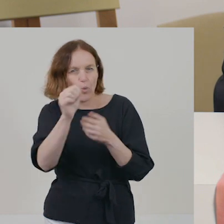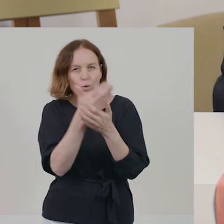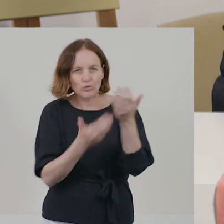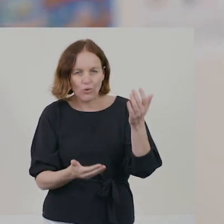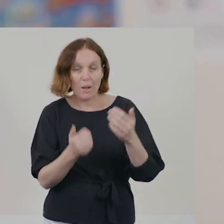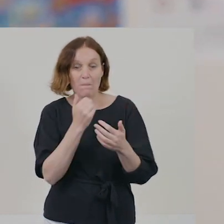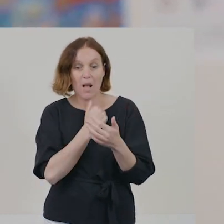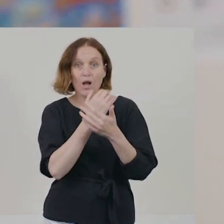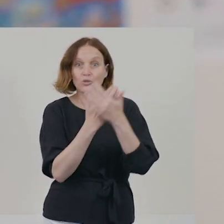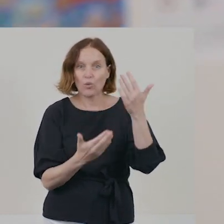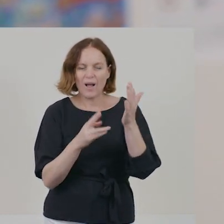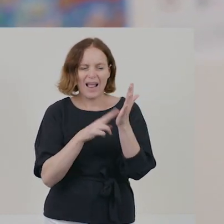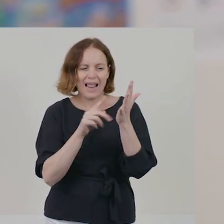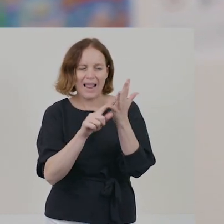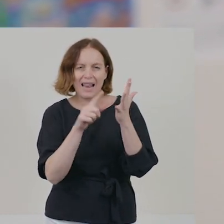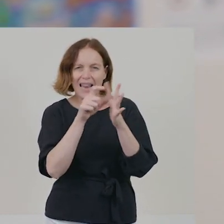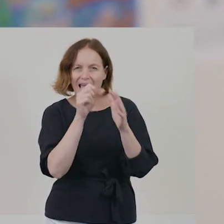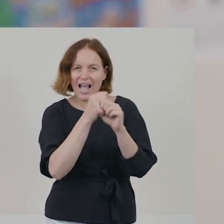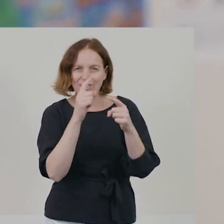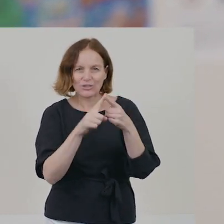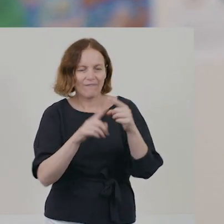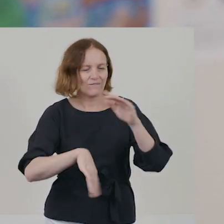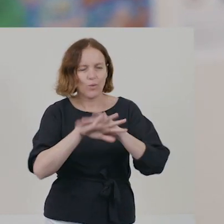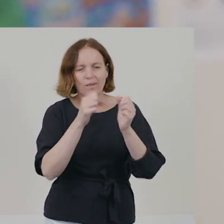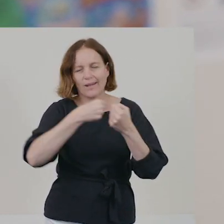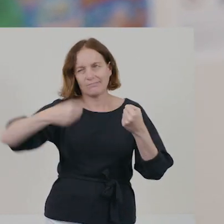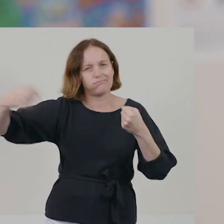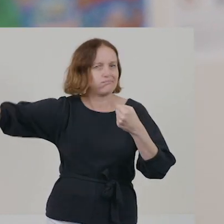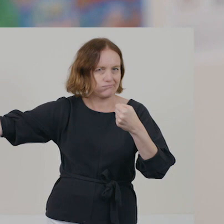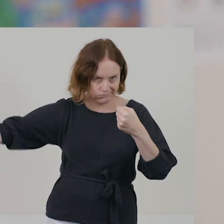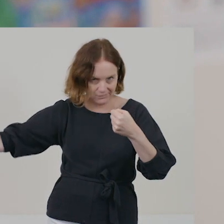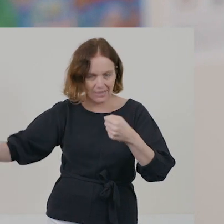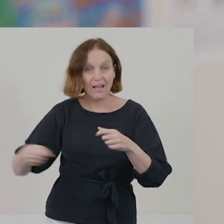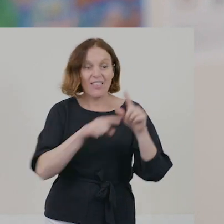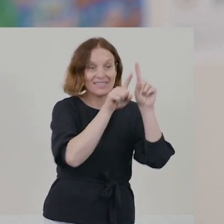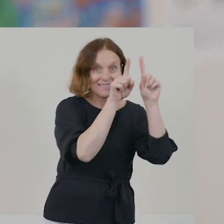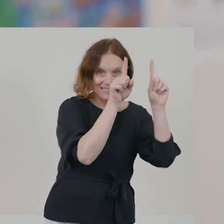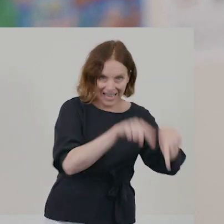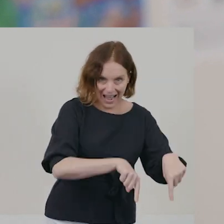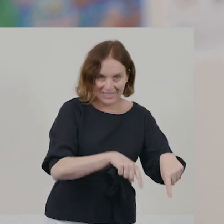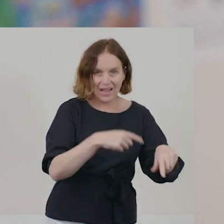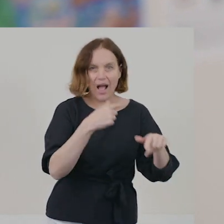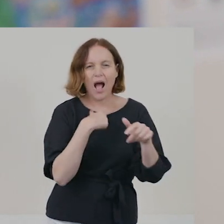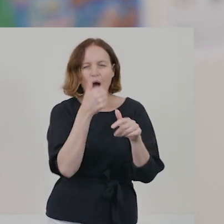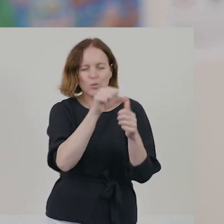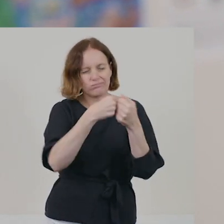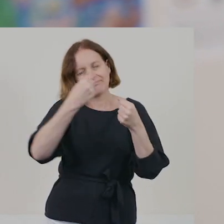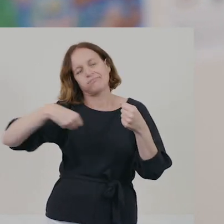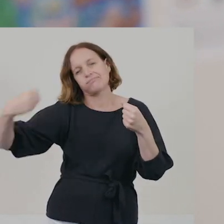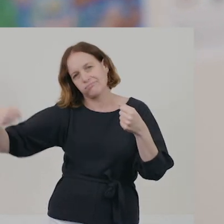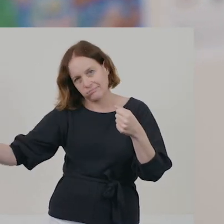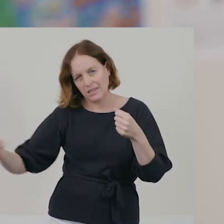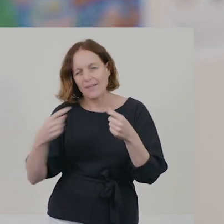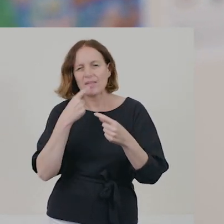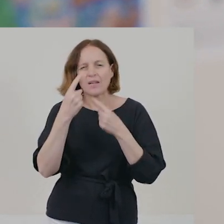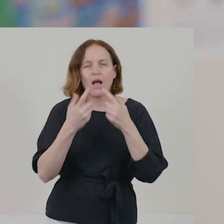your stories? My story, The Nudge, is almost completely an exaggeration. Right from the beginning, I use exaggeration